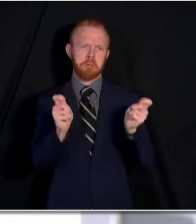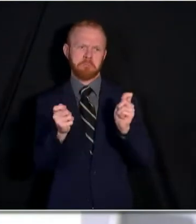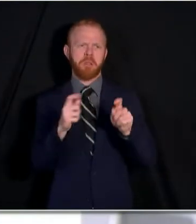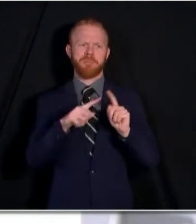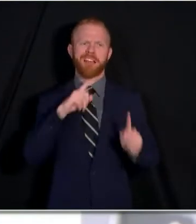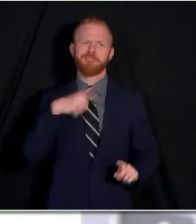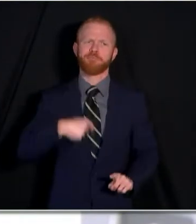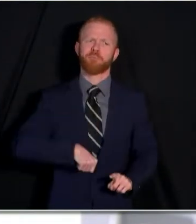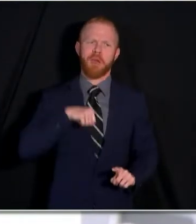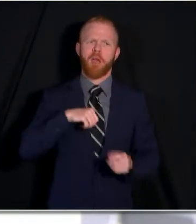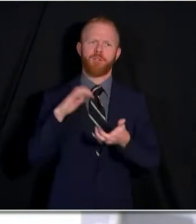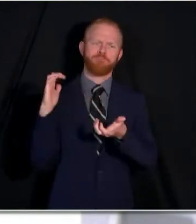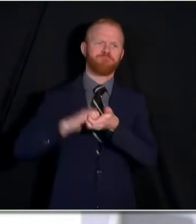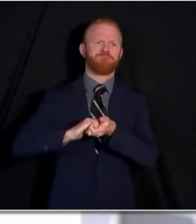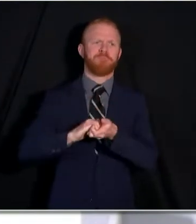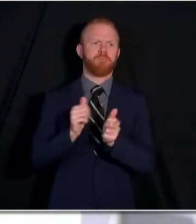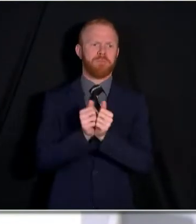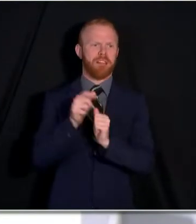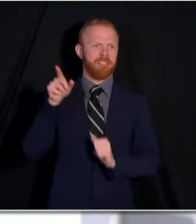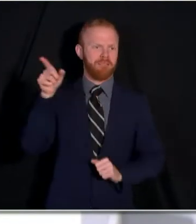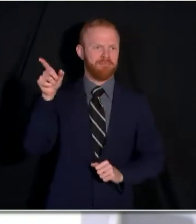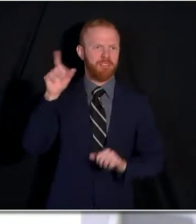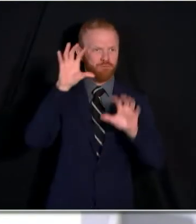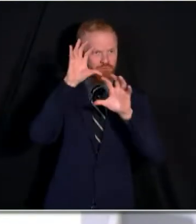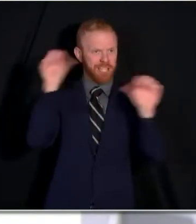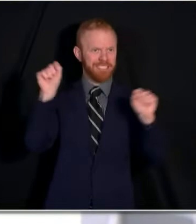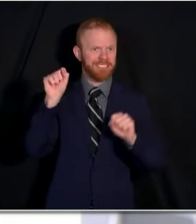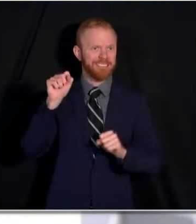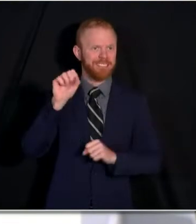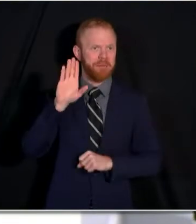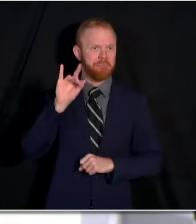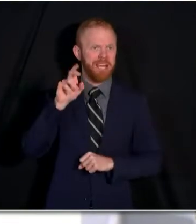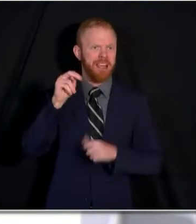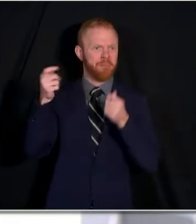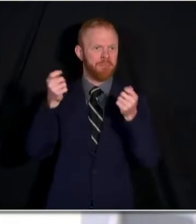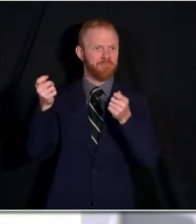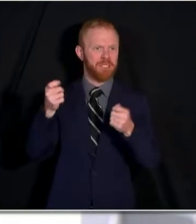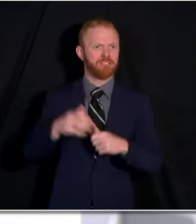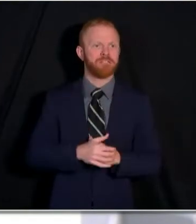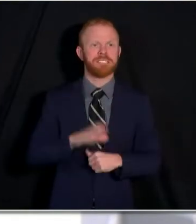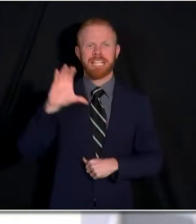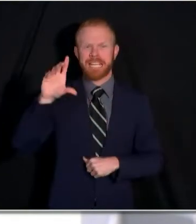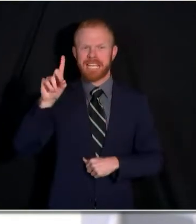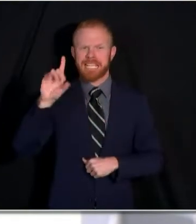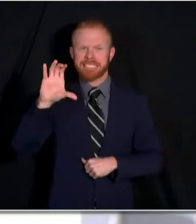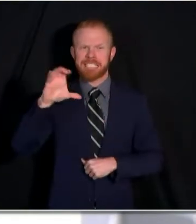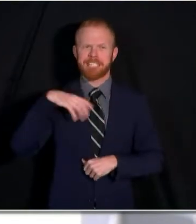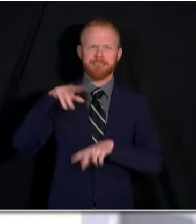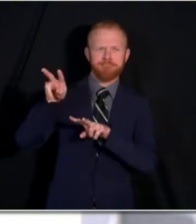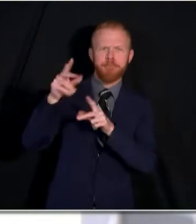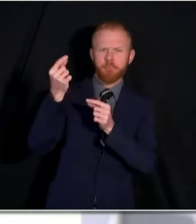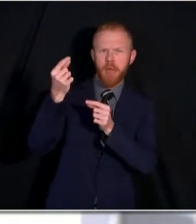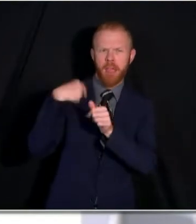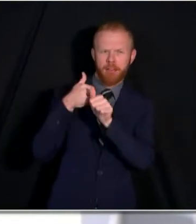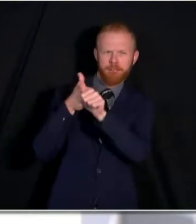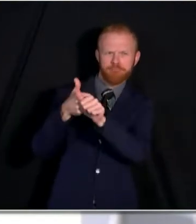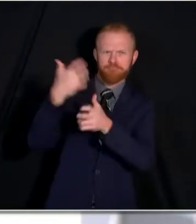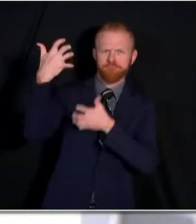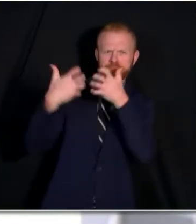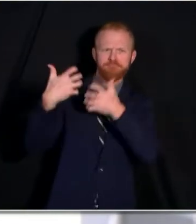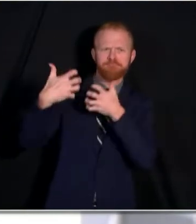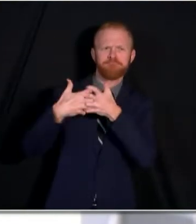that we've done hand in glove with the Biden administration, CDC, to understand where they're going and try to direct a framework that we put